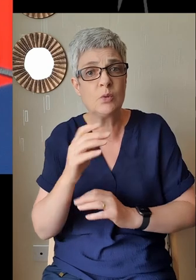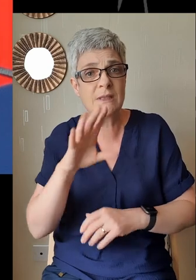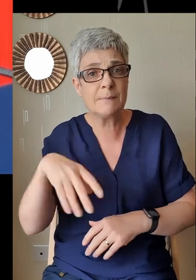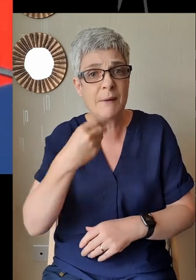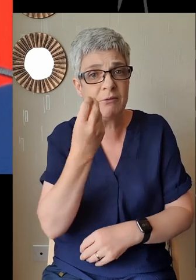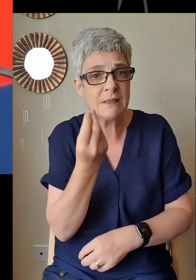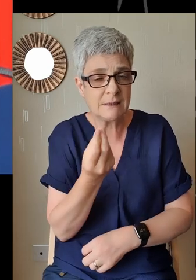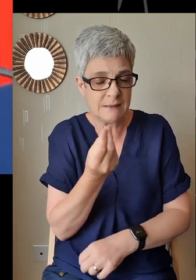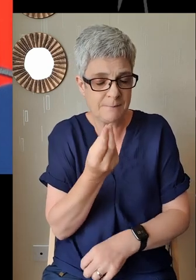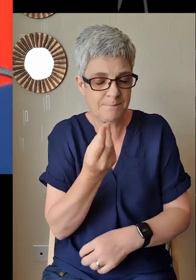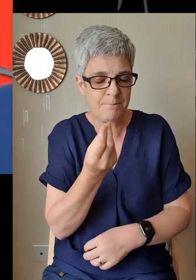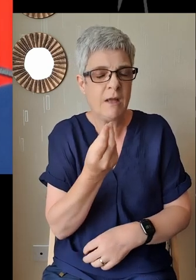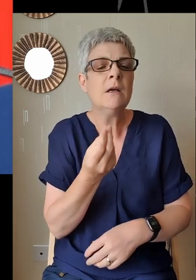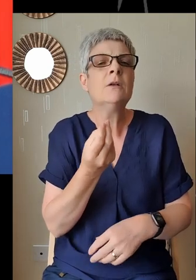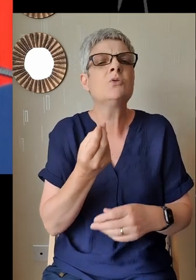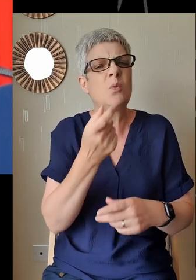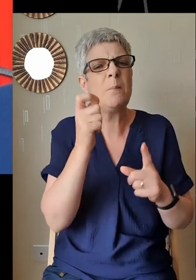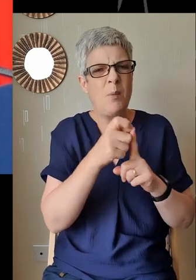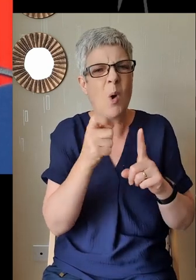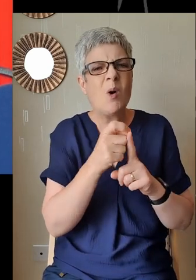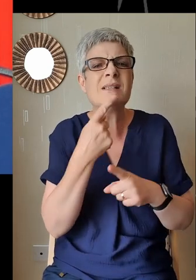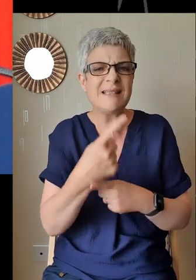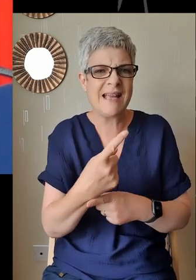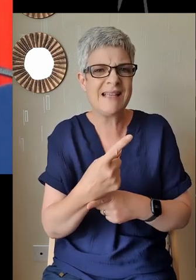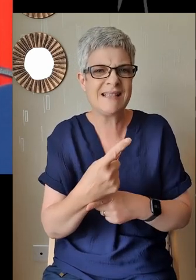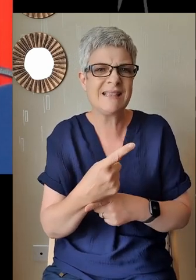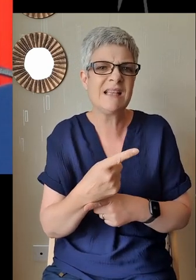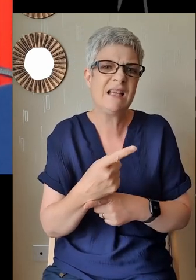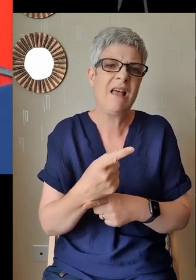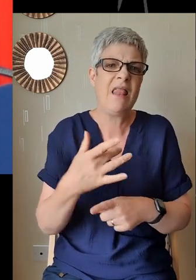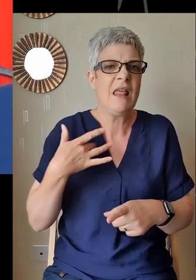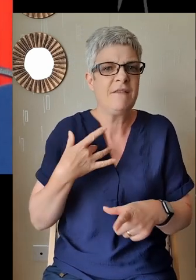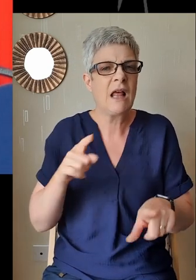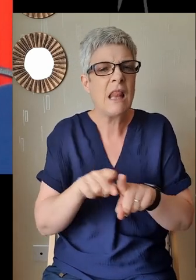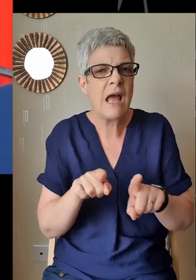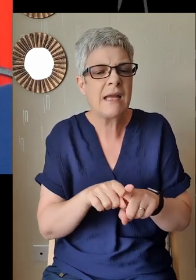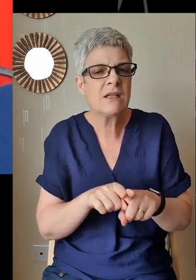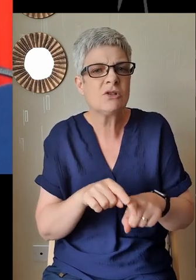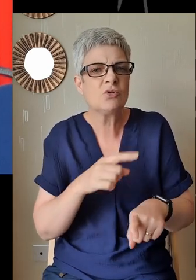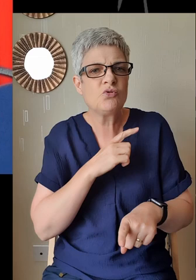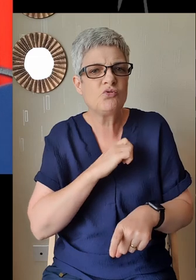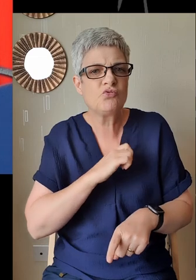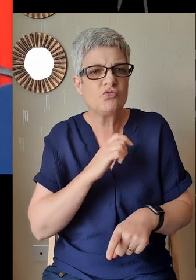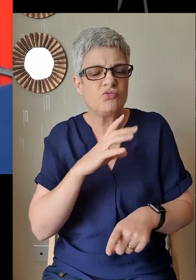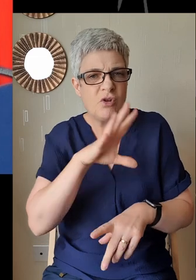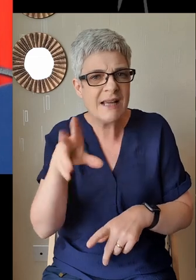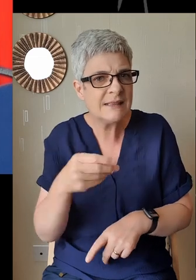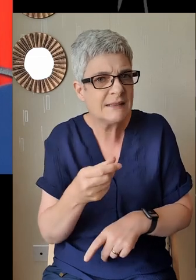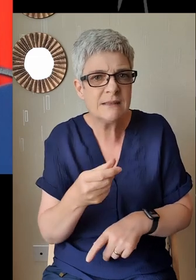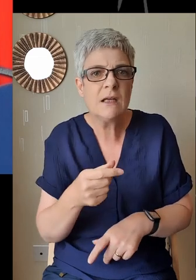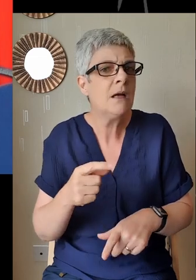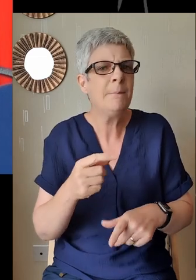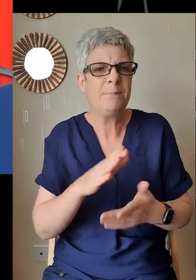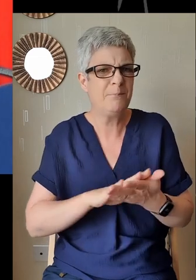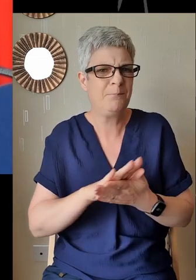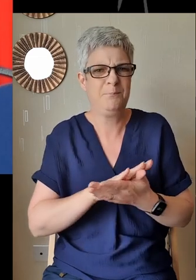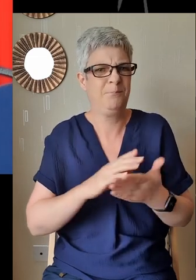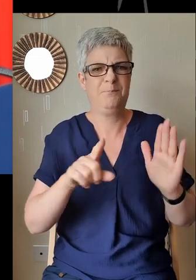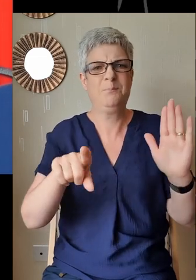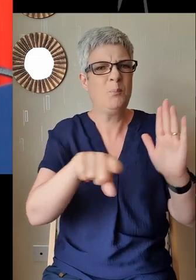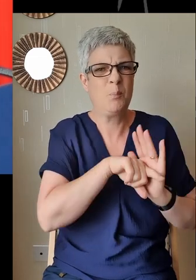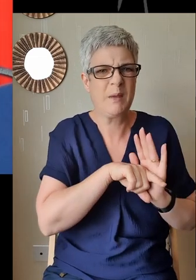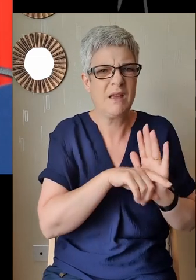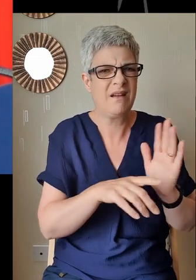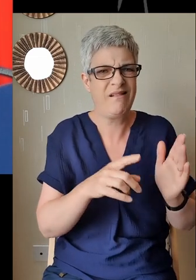Paul is saying that that kind of Christ-like living doesn't come firstly from obeying laws, but by from submitting to Jesus